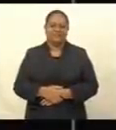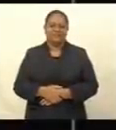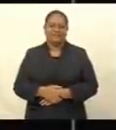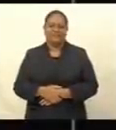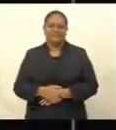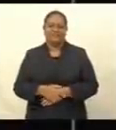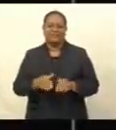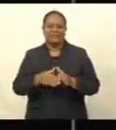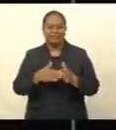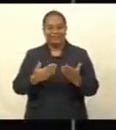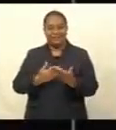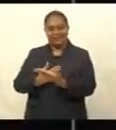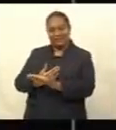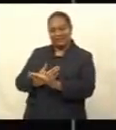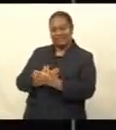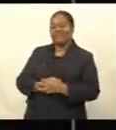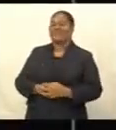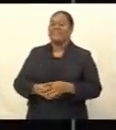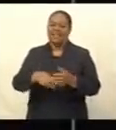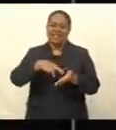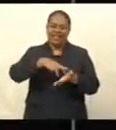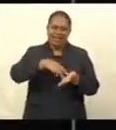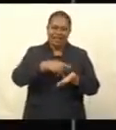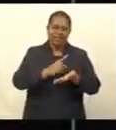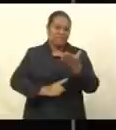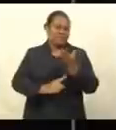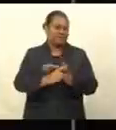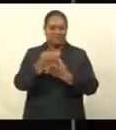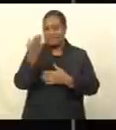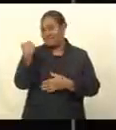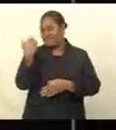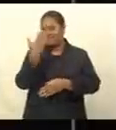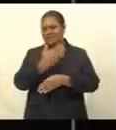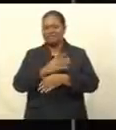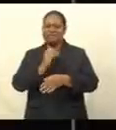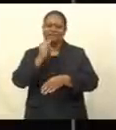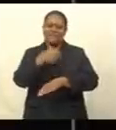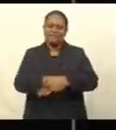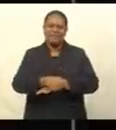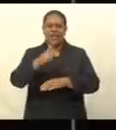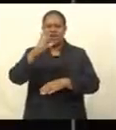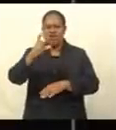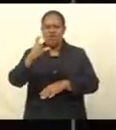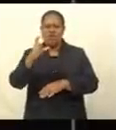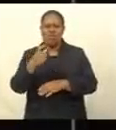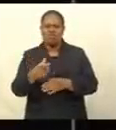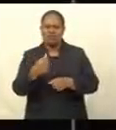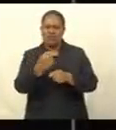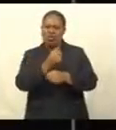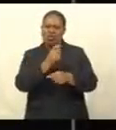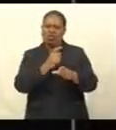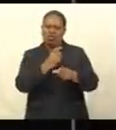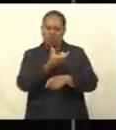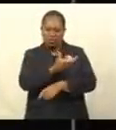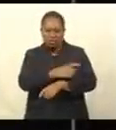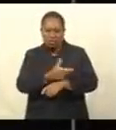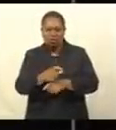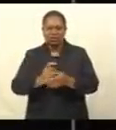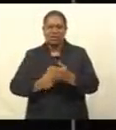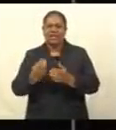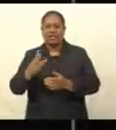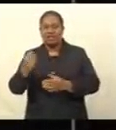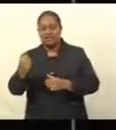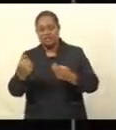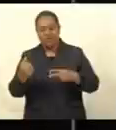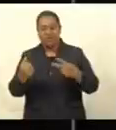Broncos staged their greatest NRL comeback last night after beating Gold Coast Titans 36-28. It was